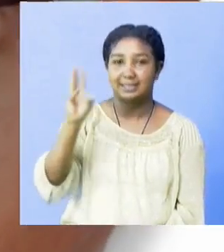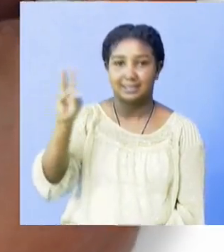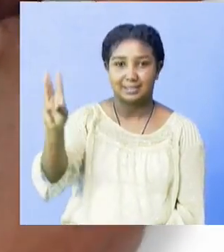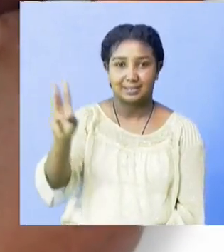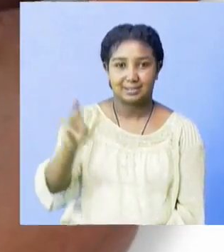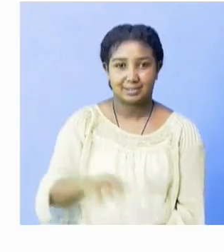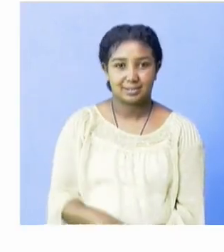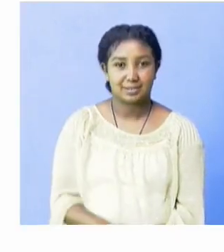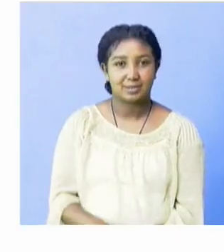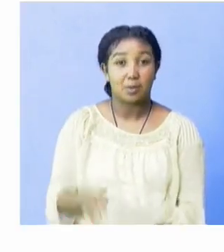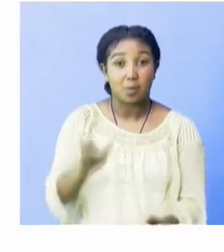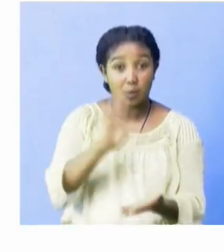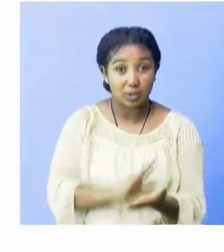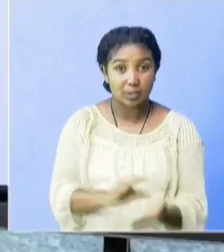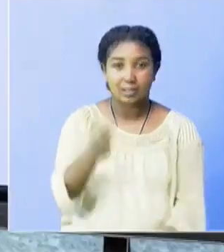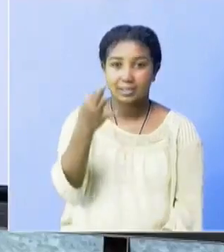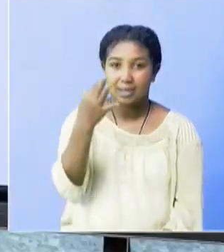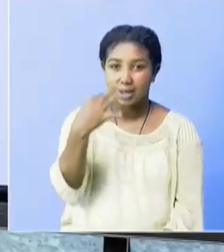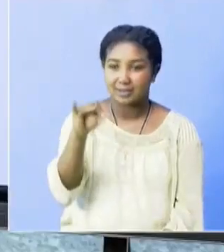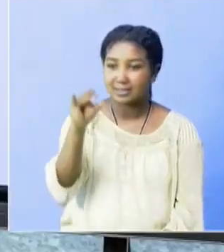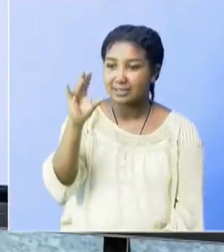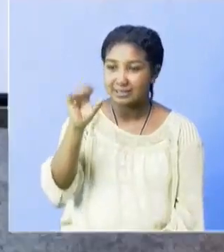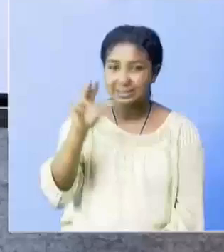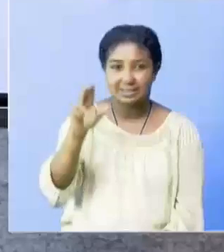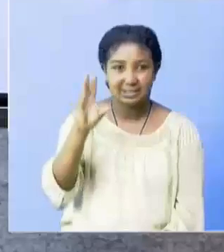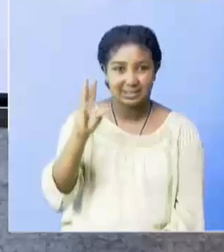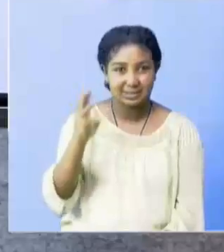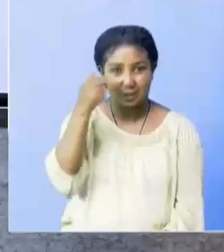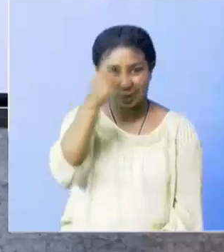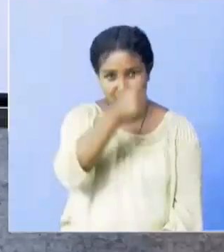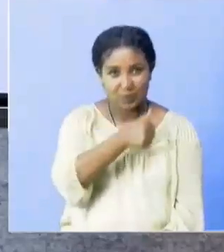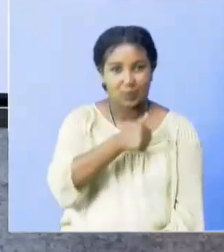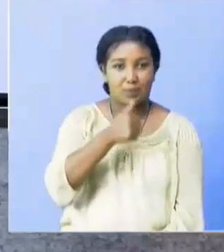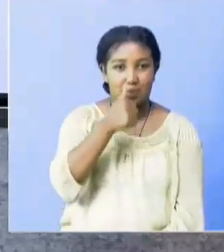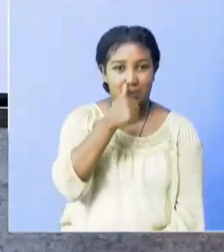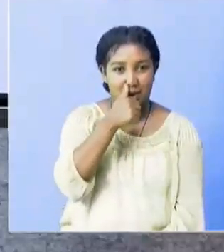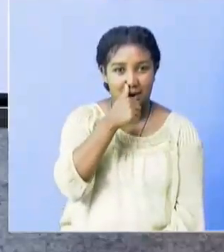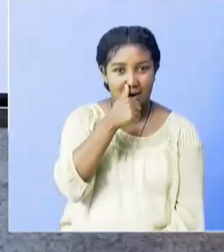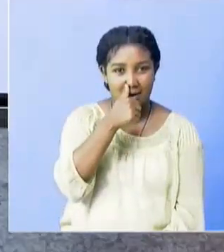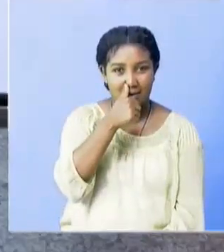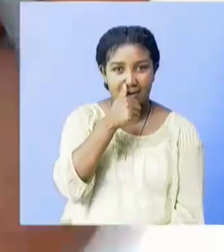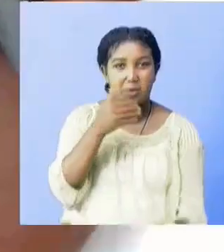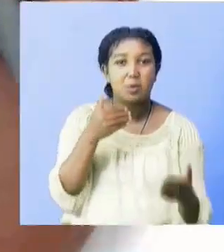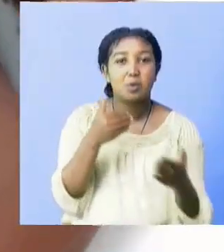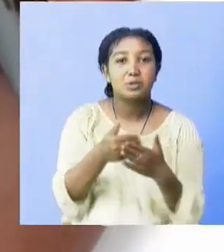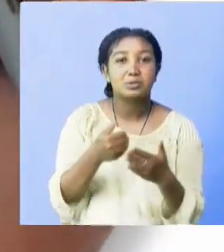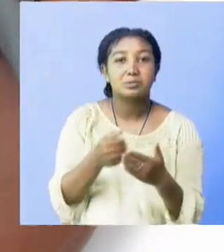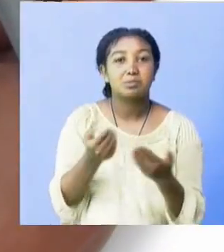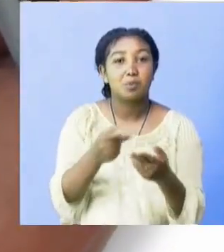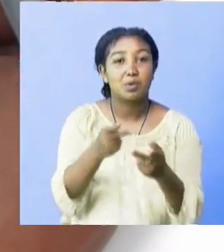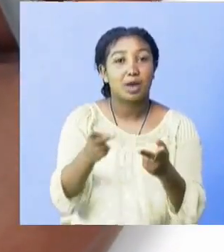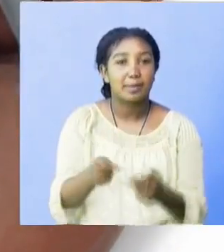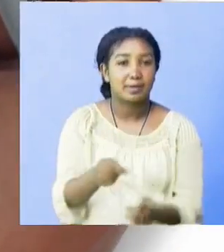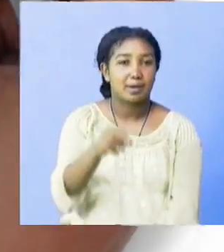1936. He was born in 1936, Ethiopia, close to Ambo.